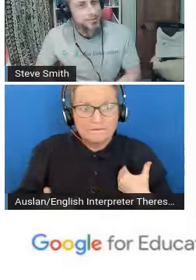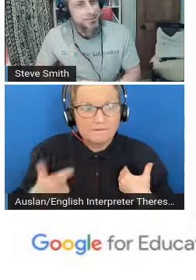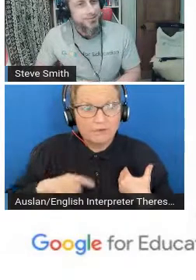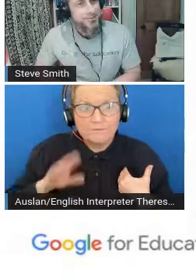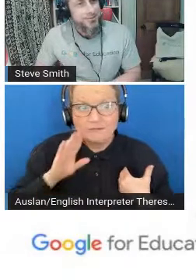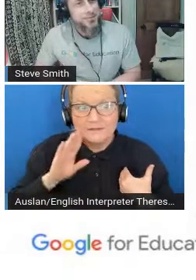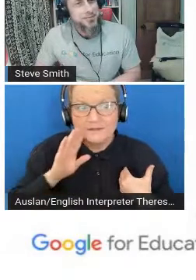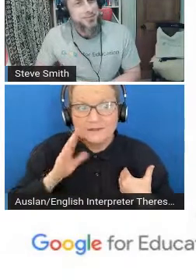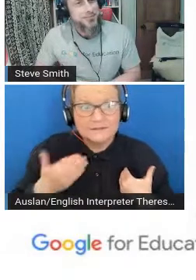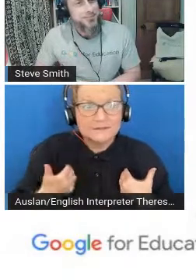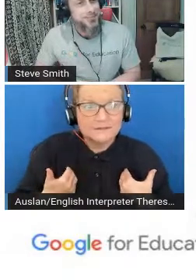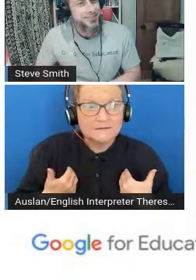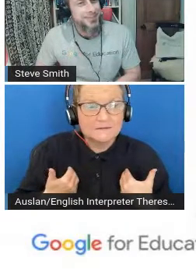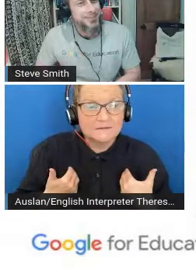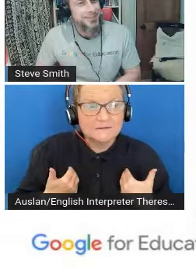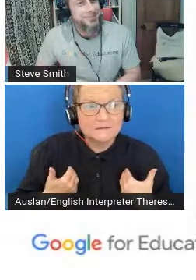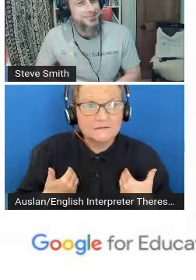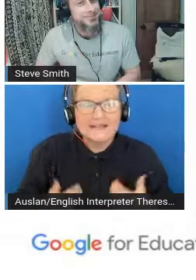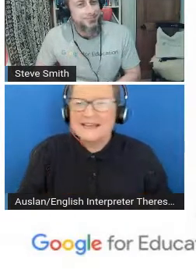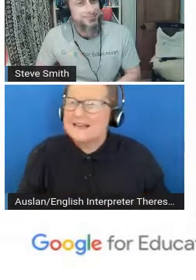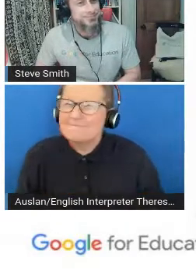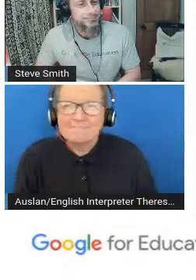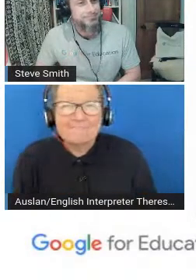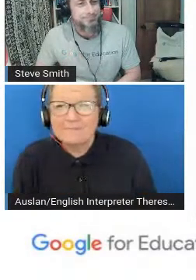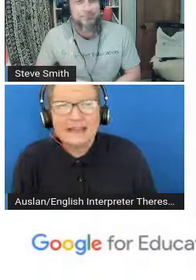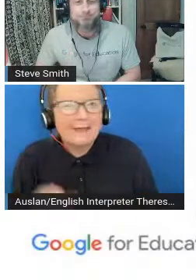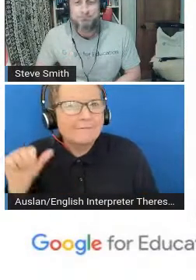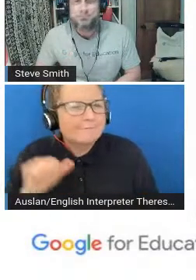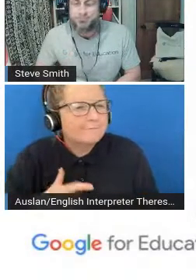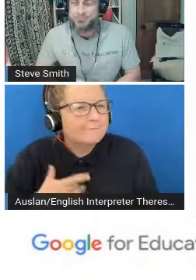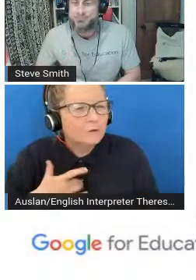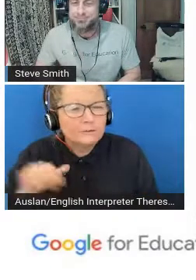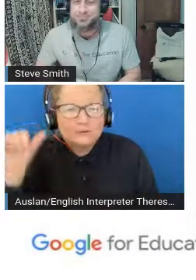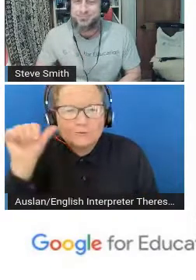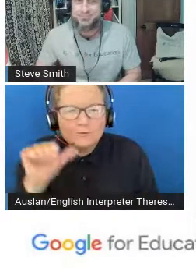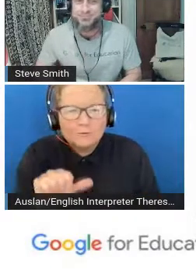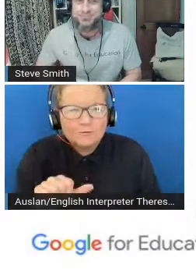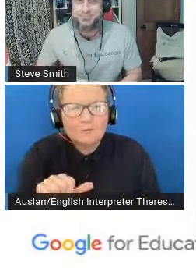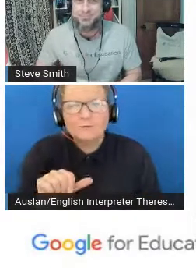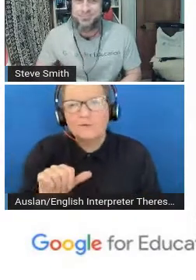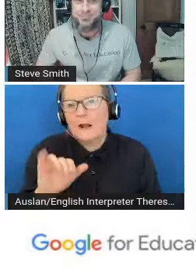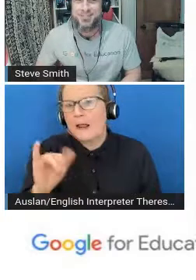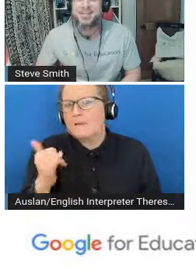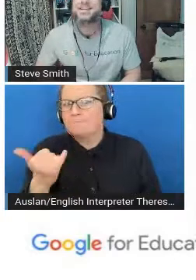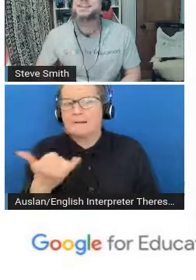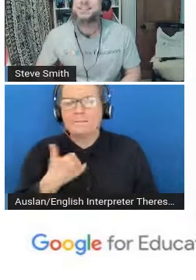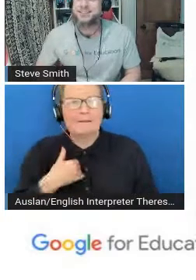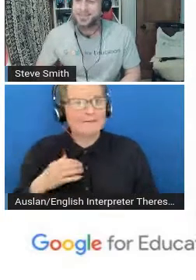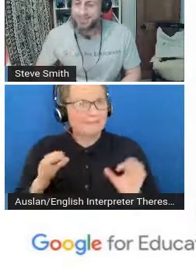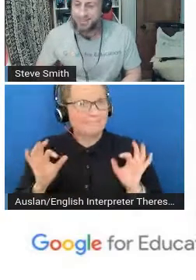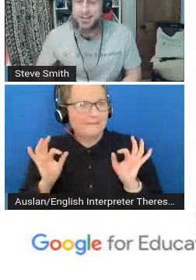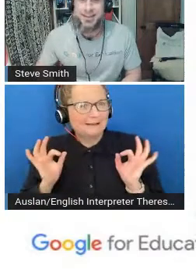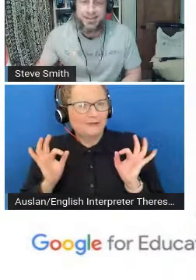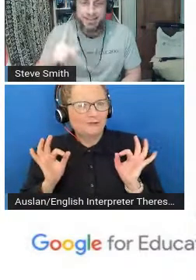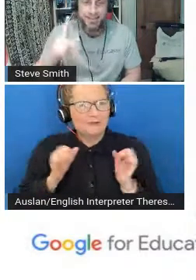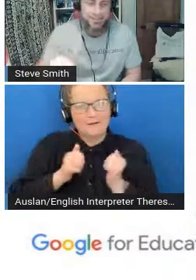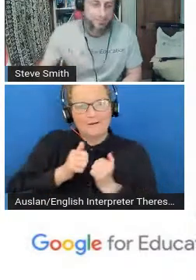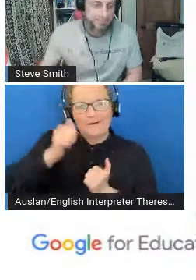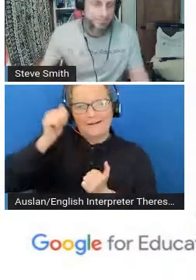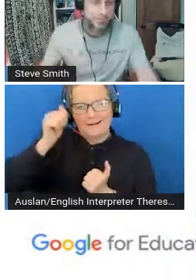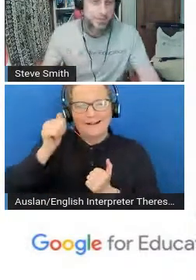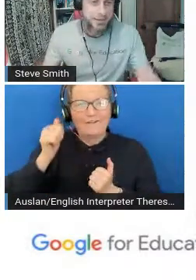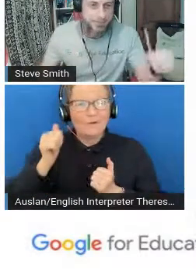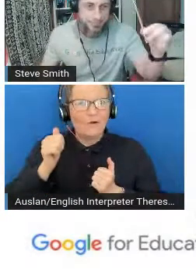hosting? I feel like that we should. Maybe we can get a special micro credential for just being here at the